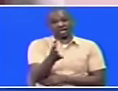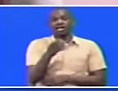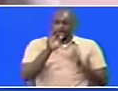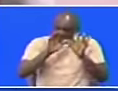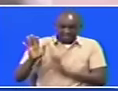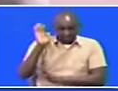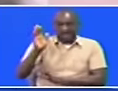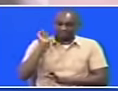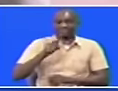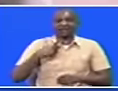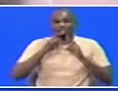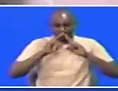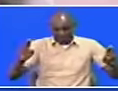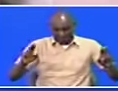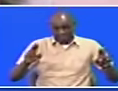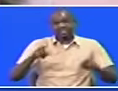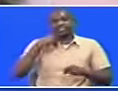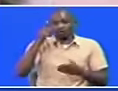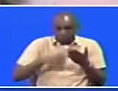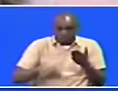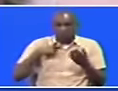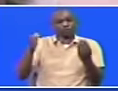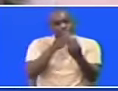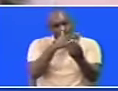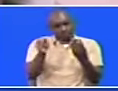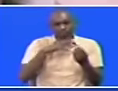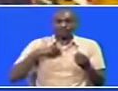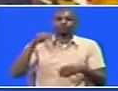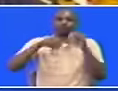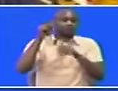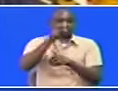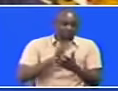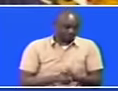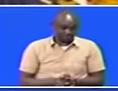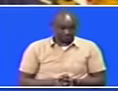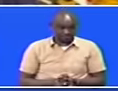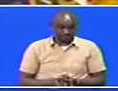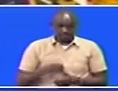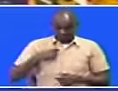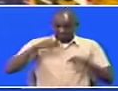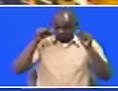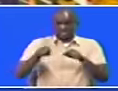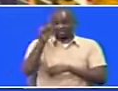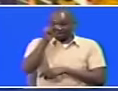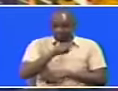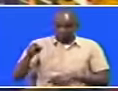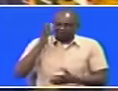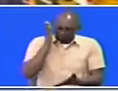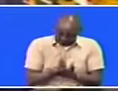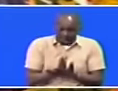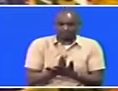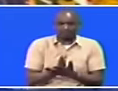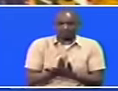kampeni zake kwa njia ya amani atakapoanza kuwa rais wa Kenya kumchagua tena. I today therefore am making a firm